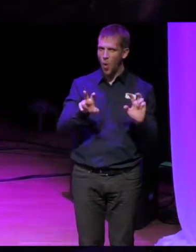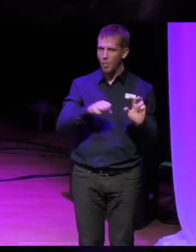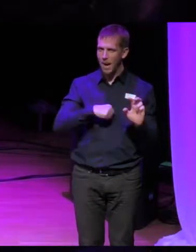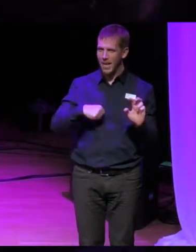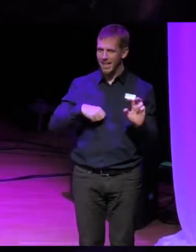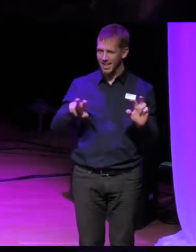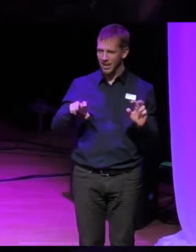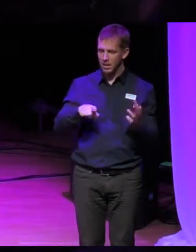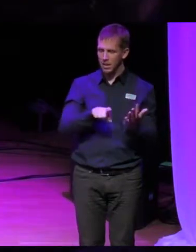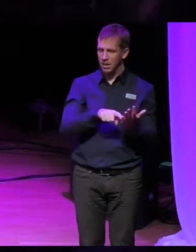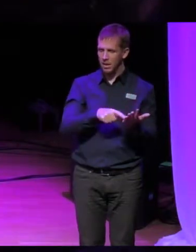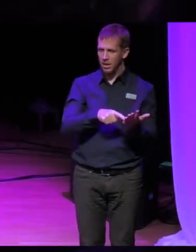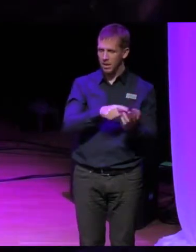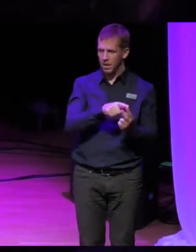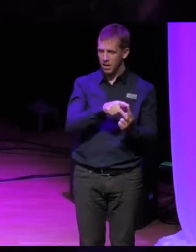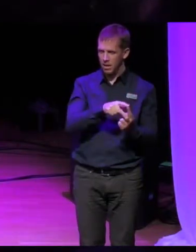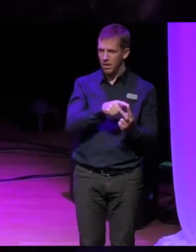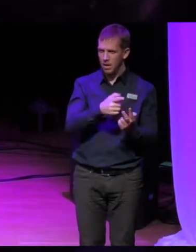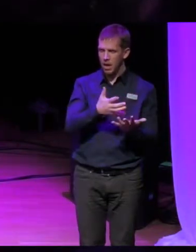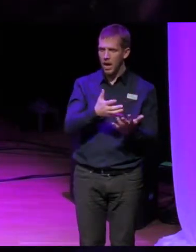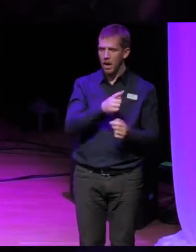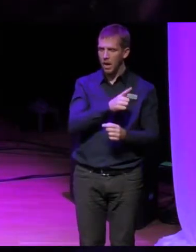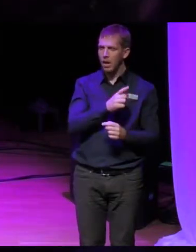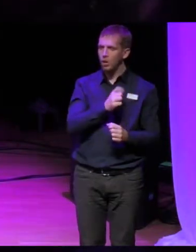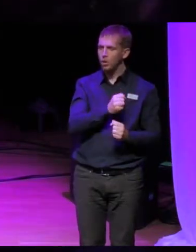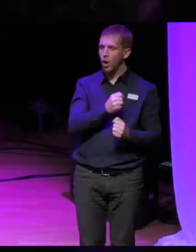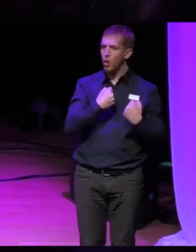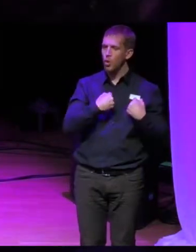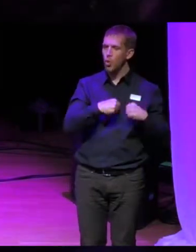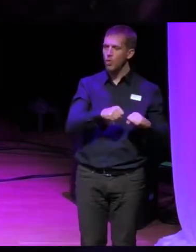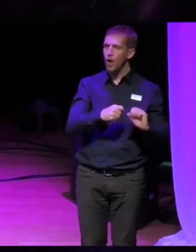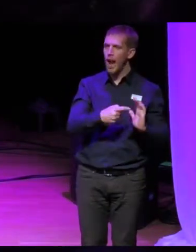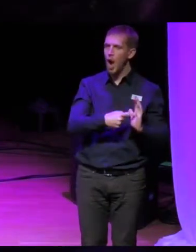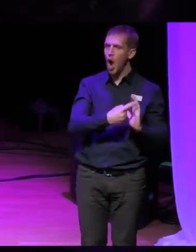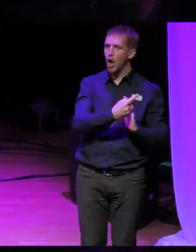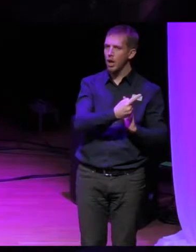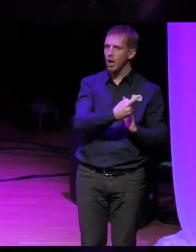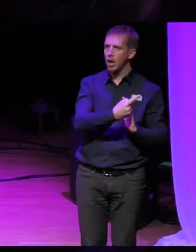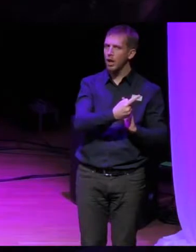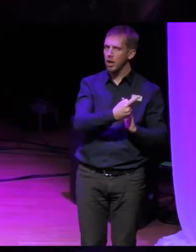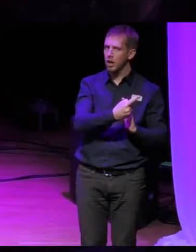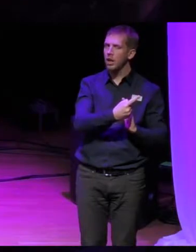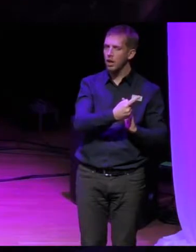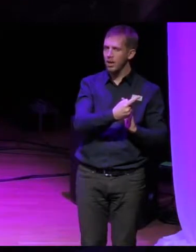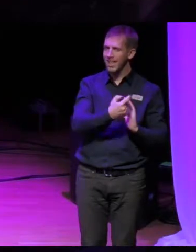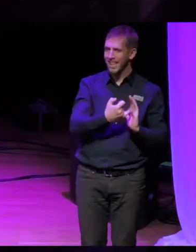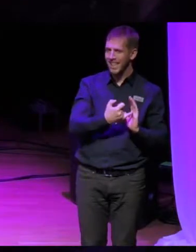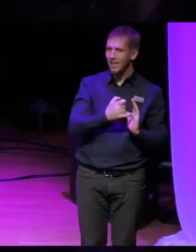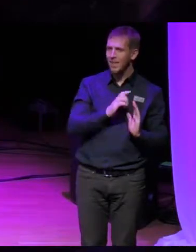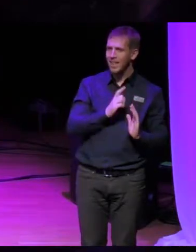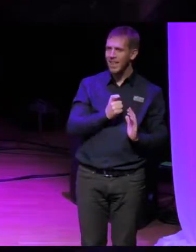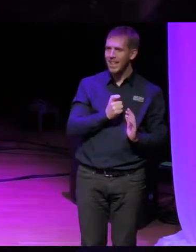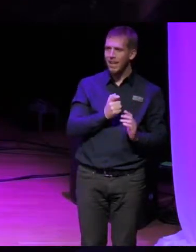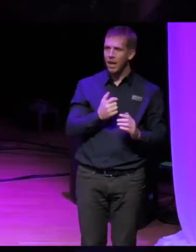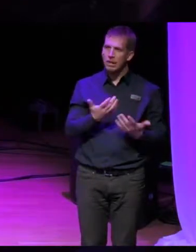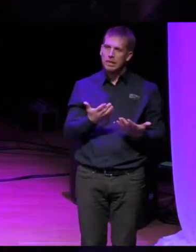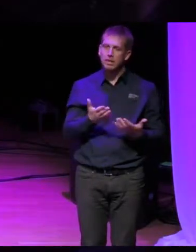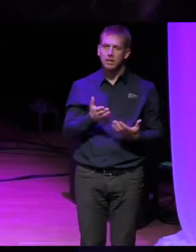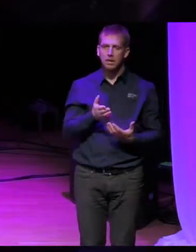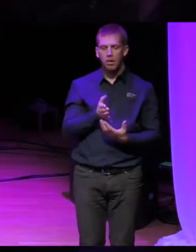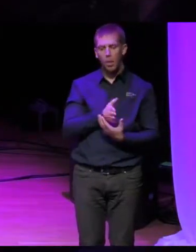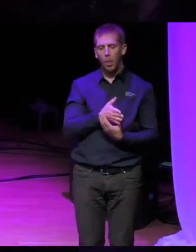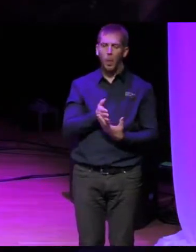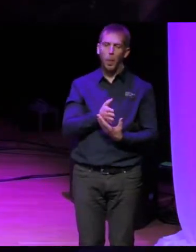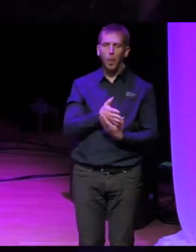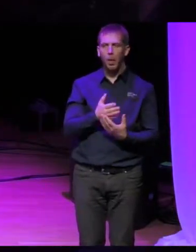power of the executive to implement the laws and to carry them out, and that necessarily comes with it some leeway, there